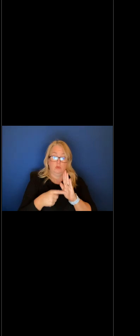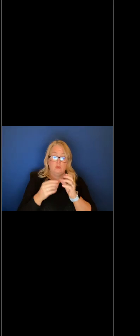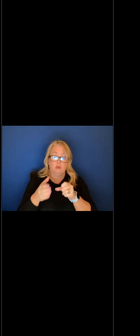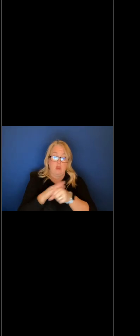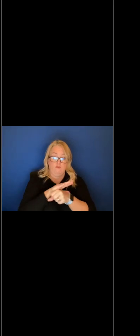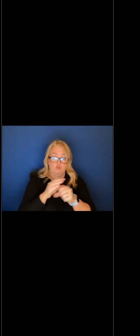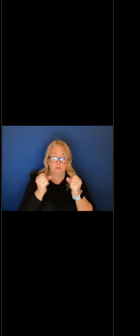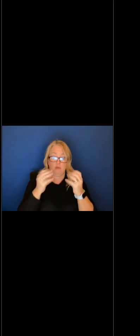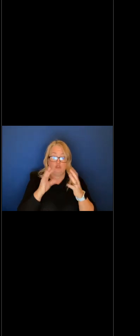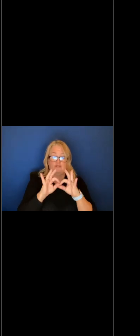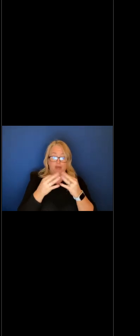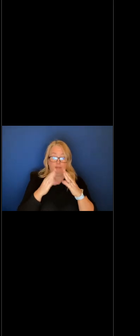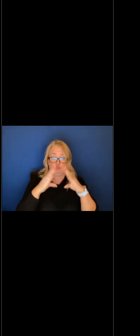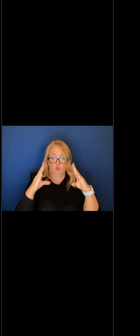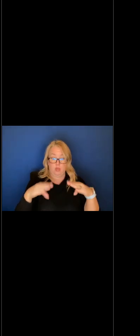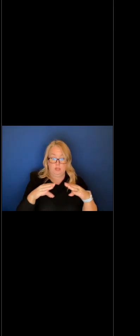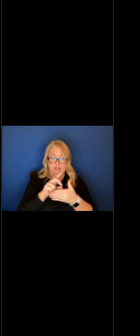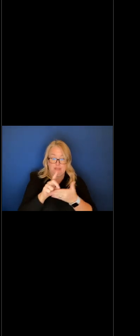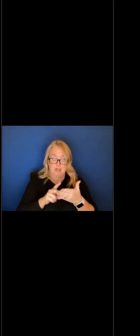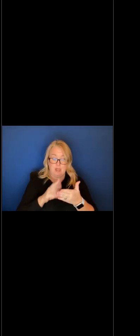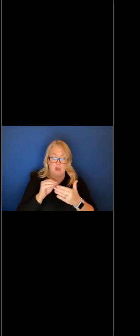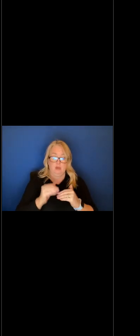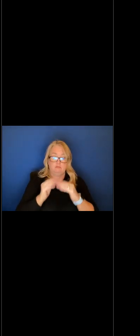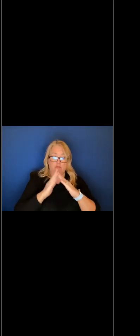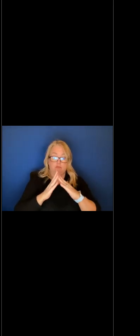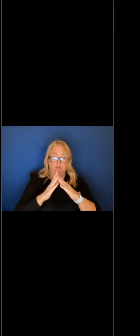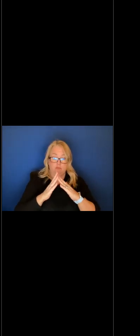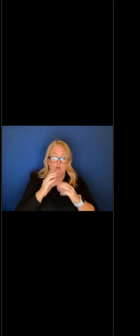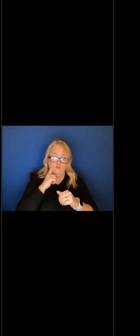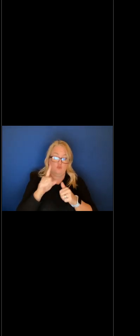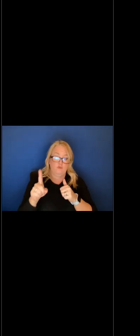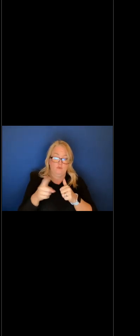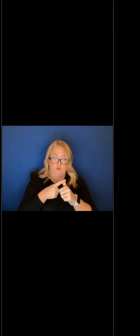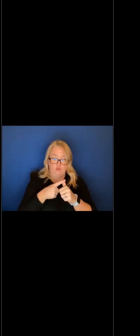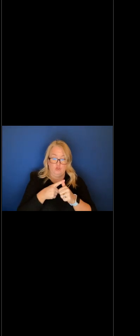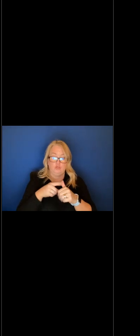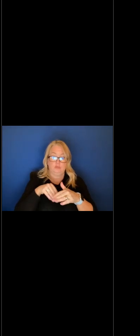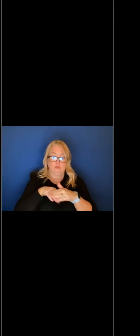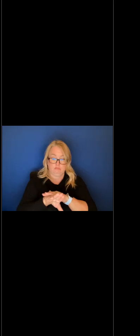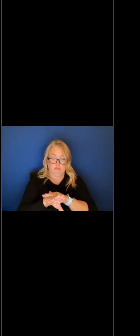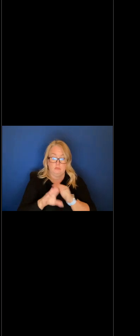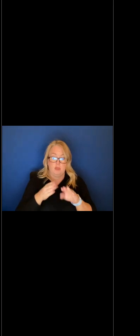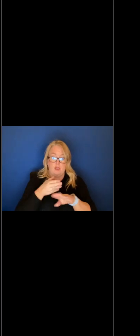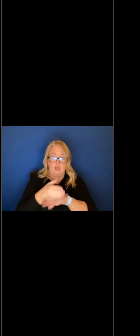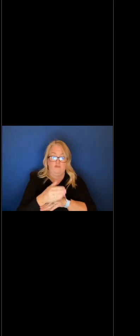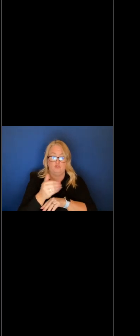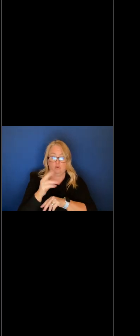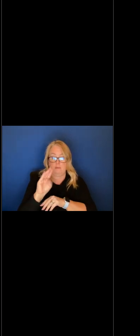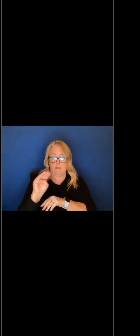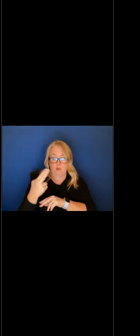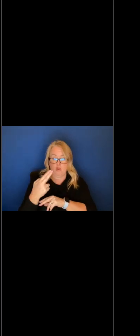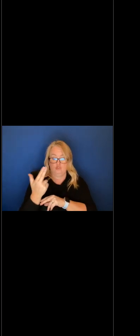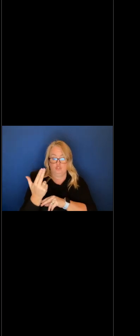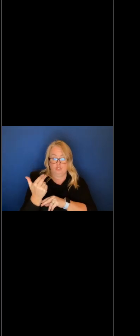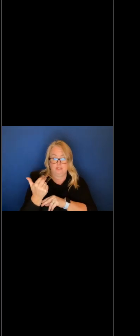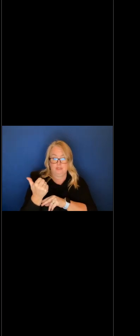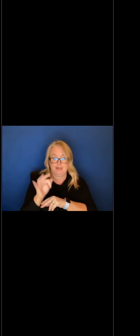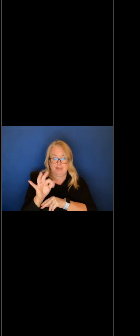multifamily dwellings that are designed and constructed for first occupancy after March 13,